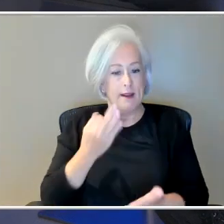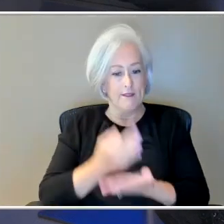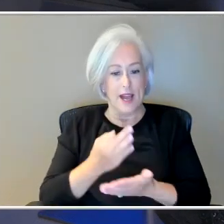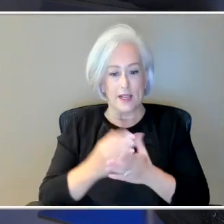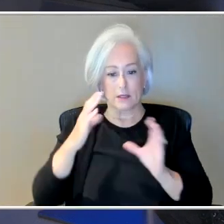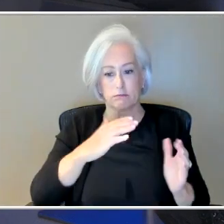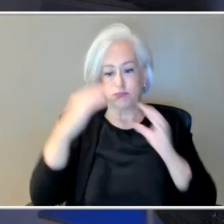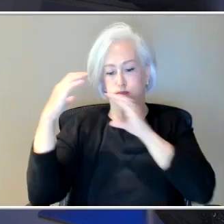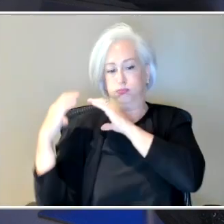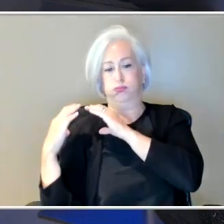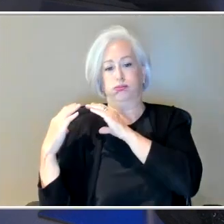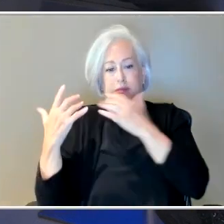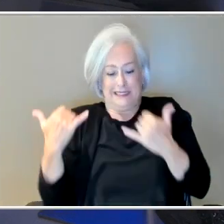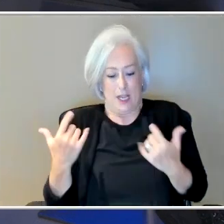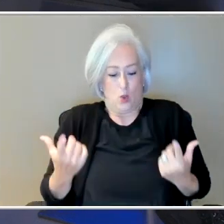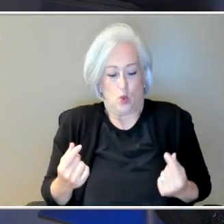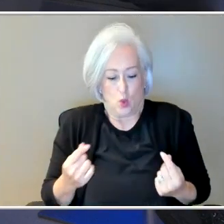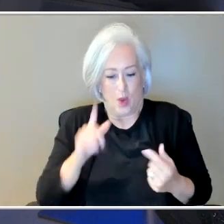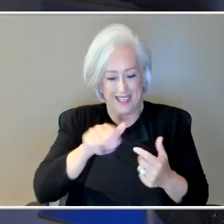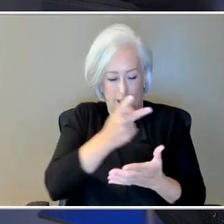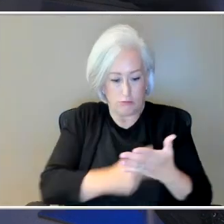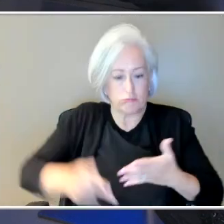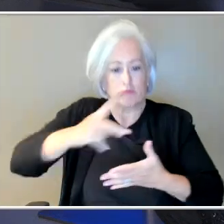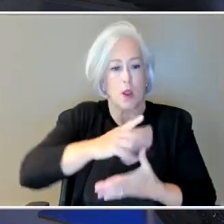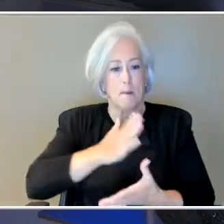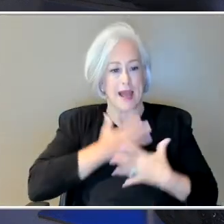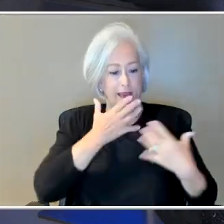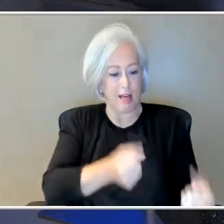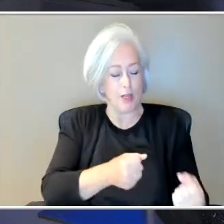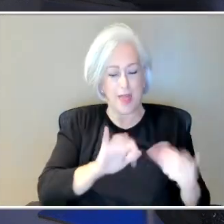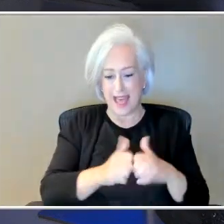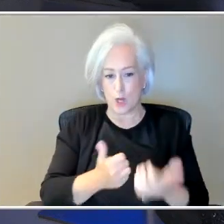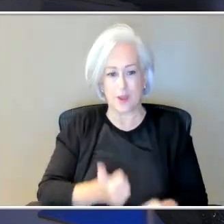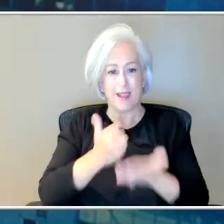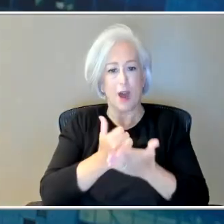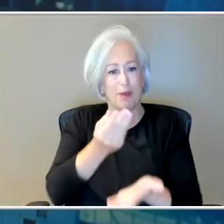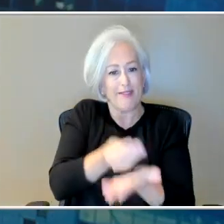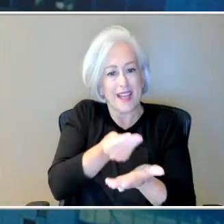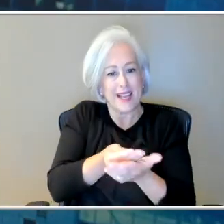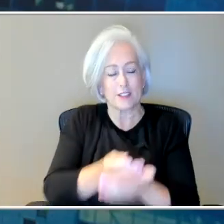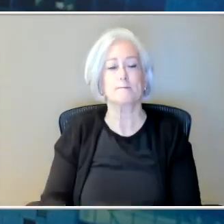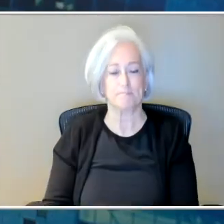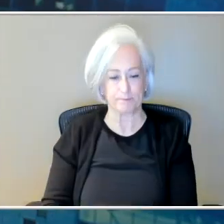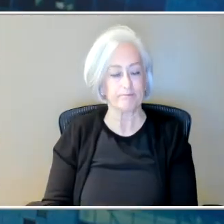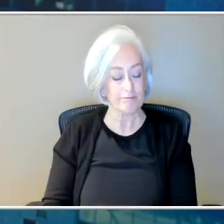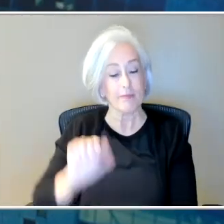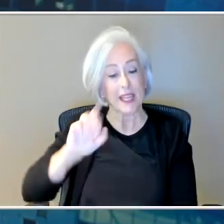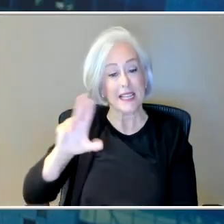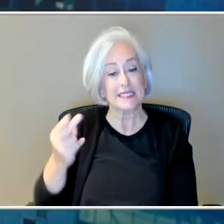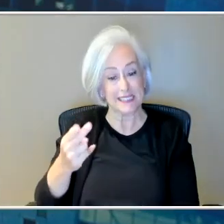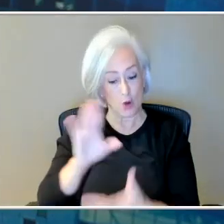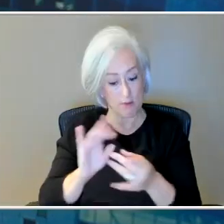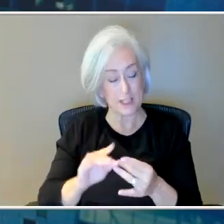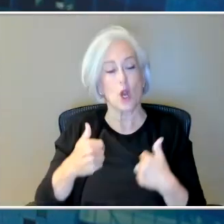burden now, but my health needs to come first. So how do you help clear those burdens? Yeah, you know, we have, like Sarah mentioned, financial advisors in the